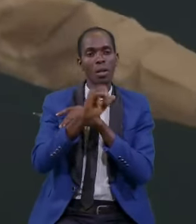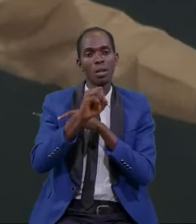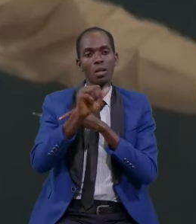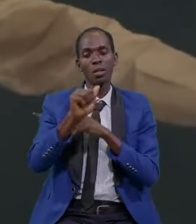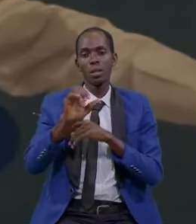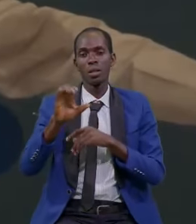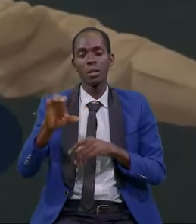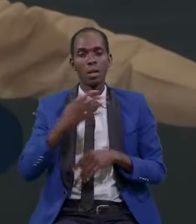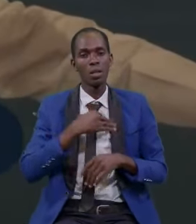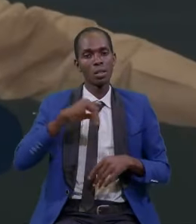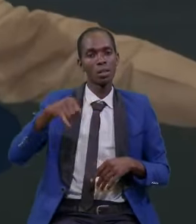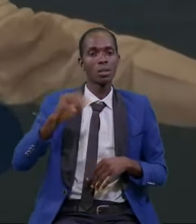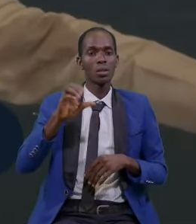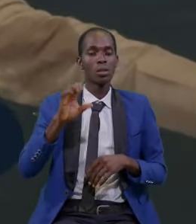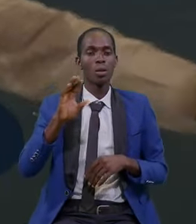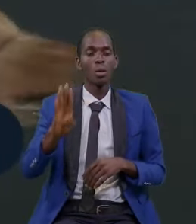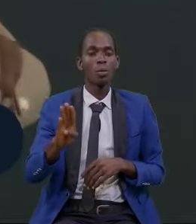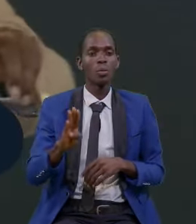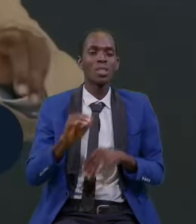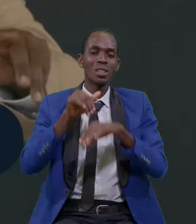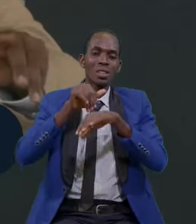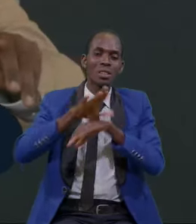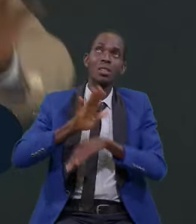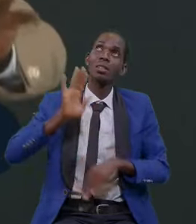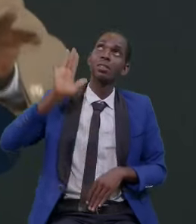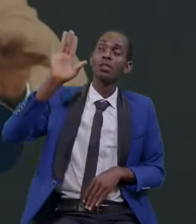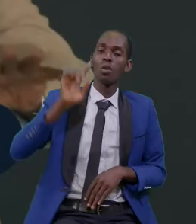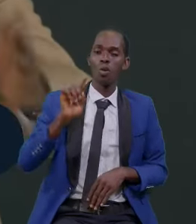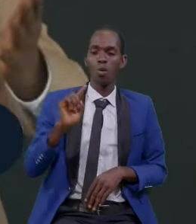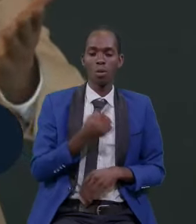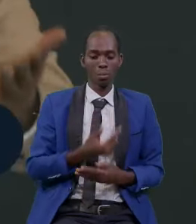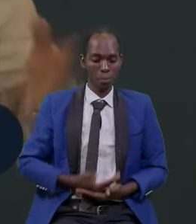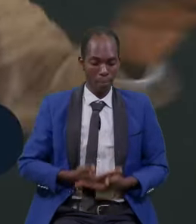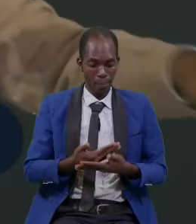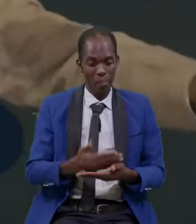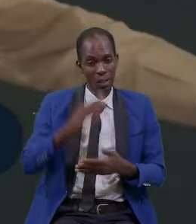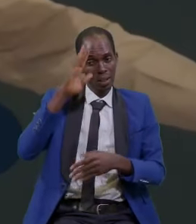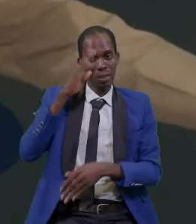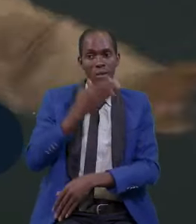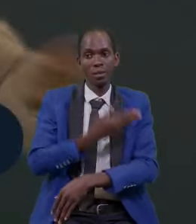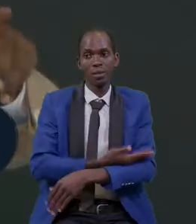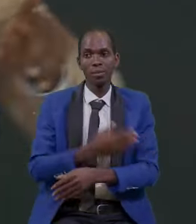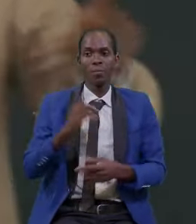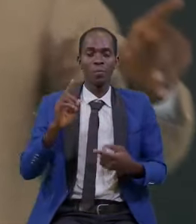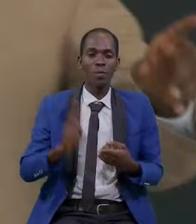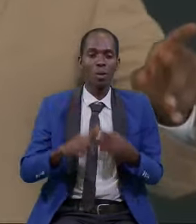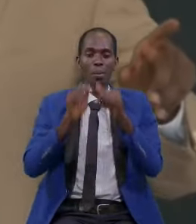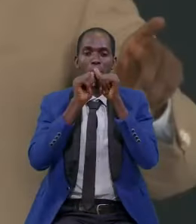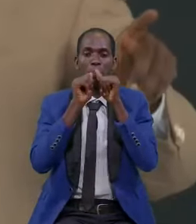him. Sent his only begotten son. It says, to bless you